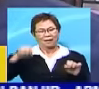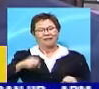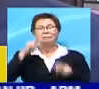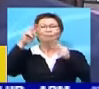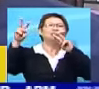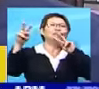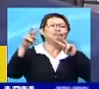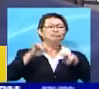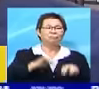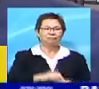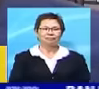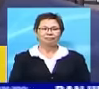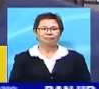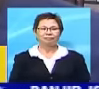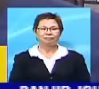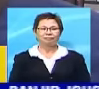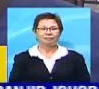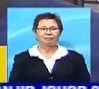because I can see.